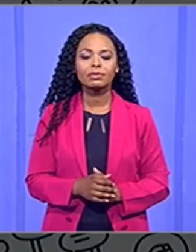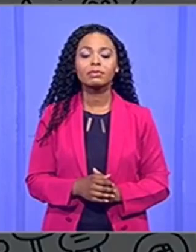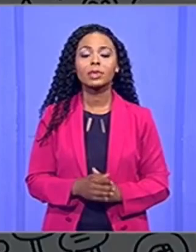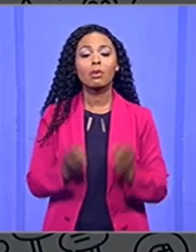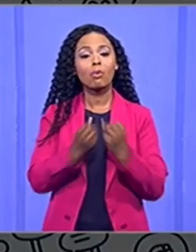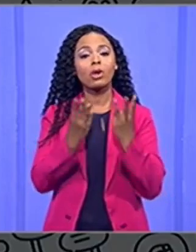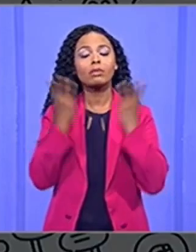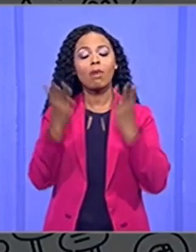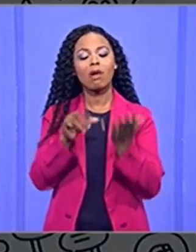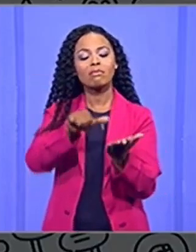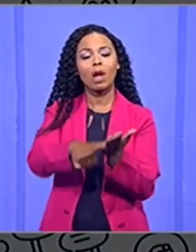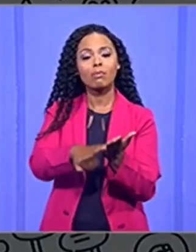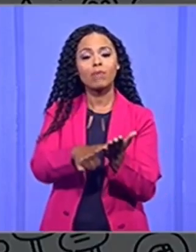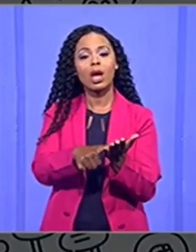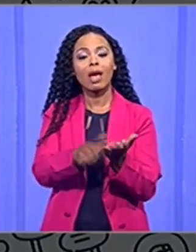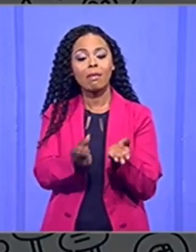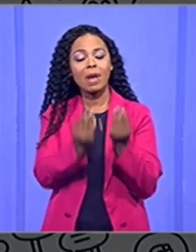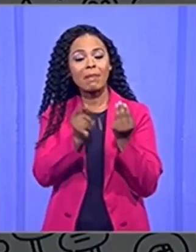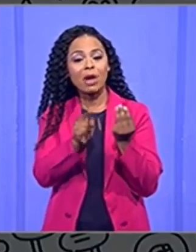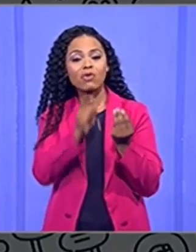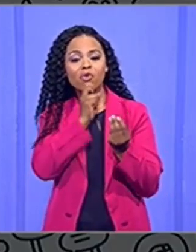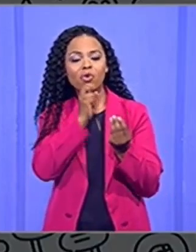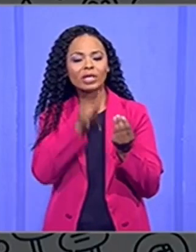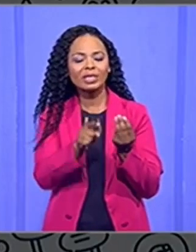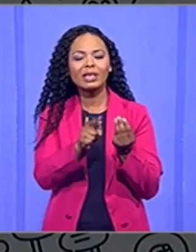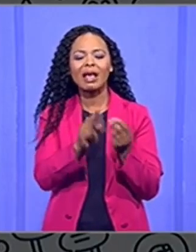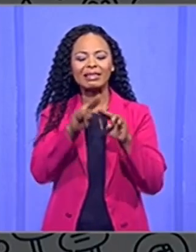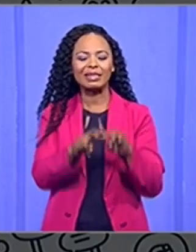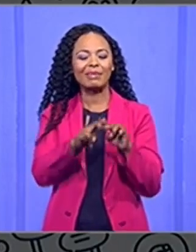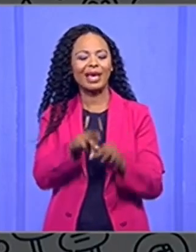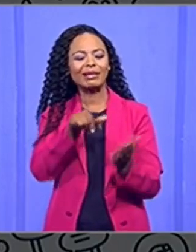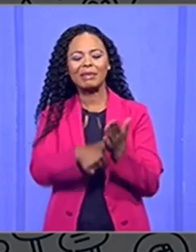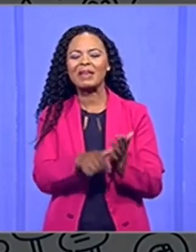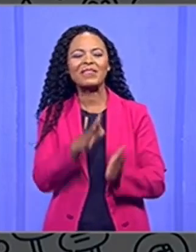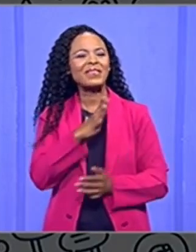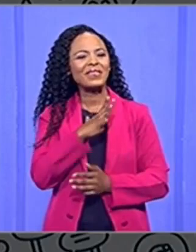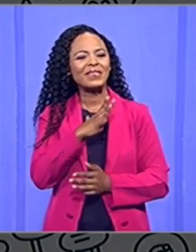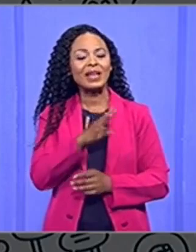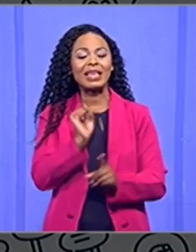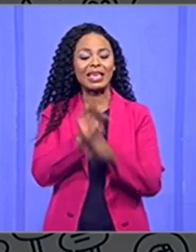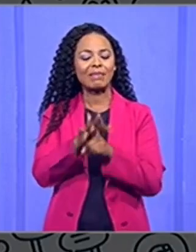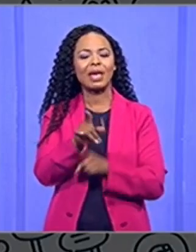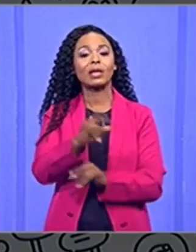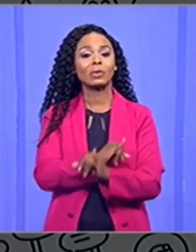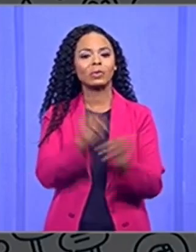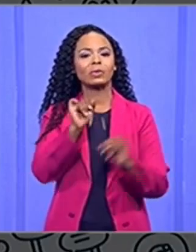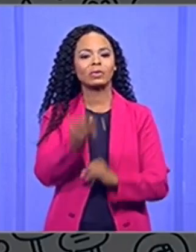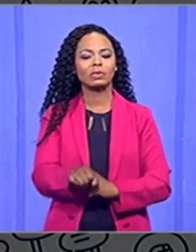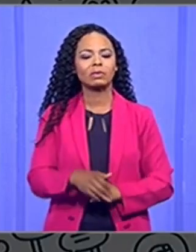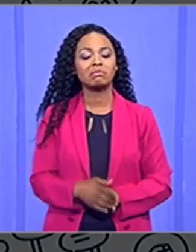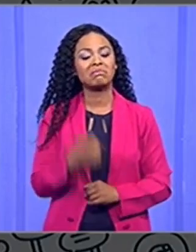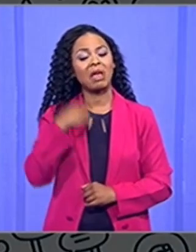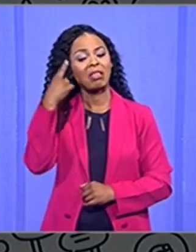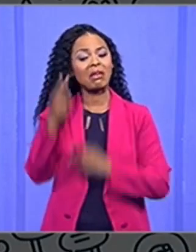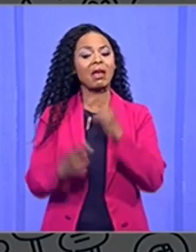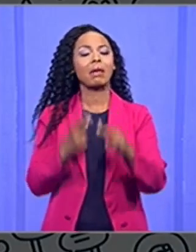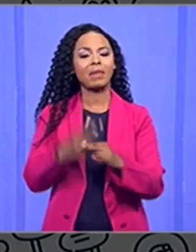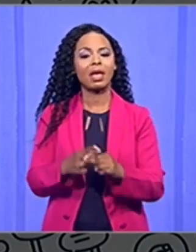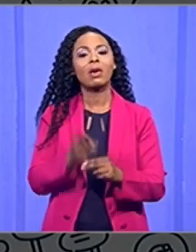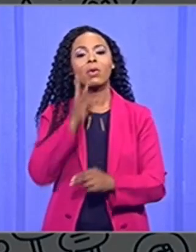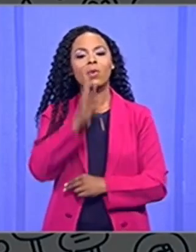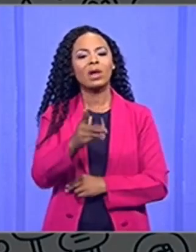thata gonne grant eno ke lone fela letseno leo ba ikaegileng ka lone ebile ke bona fa seno se tla ipoeletsa gape gonne puso ya